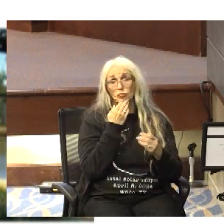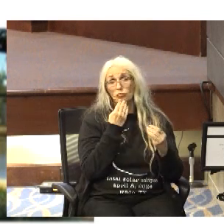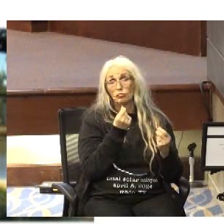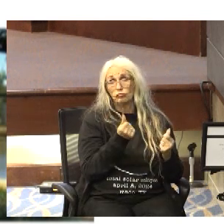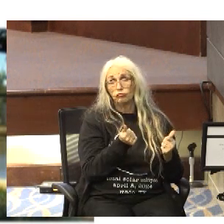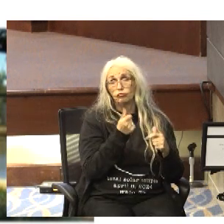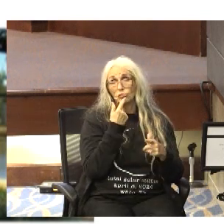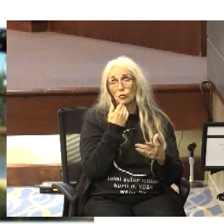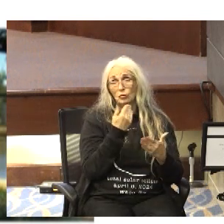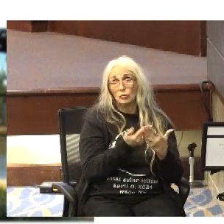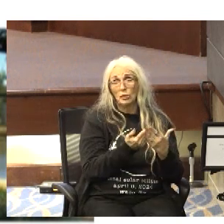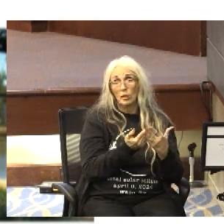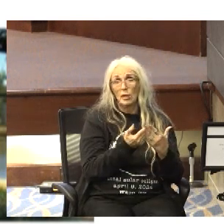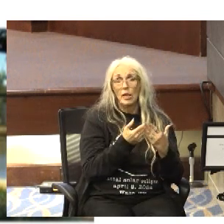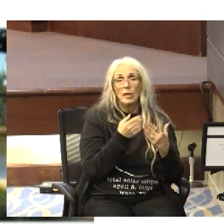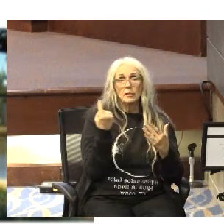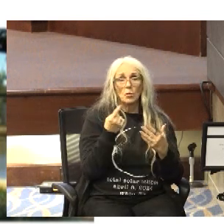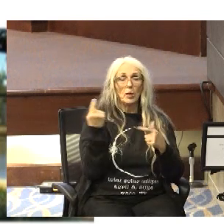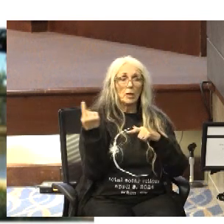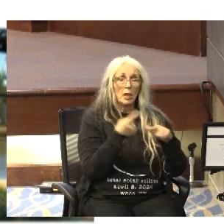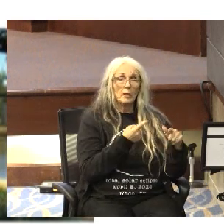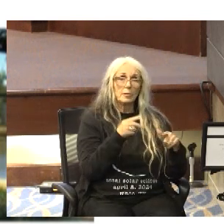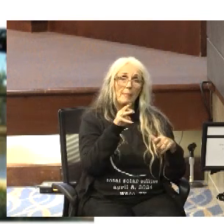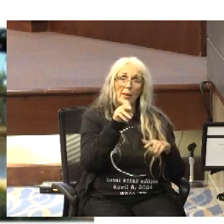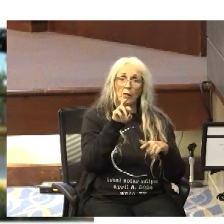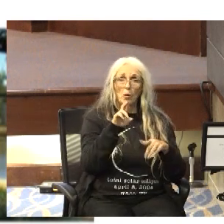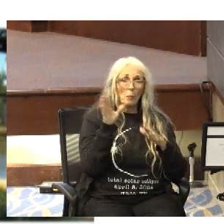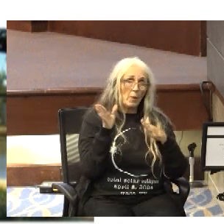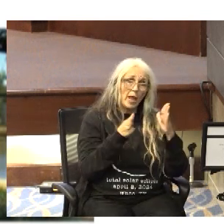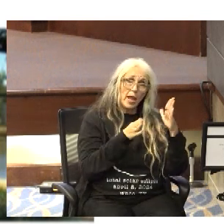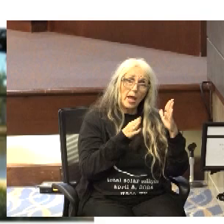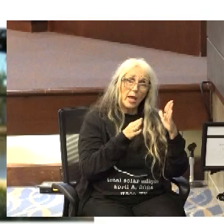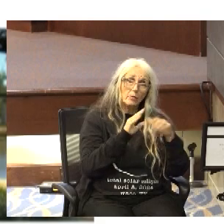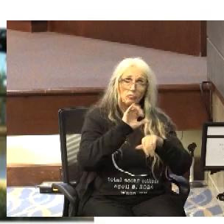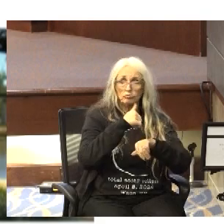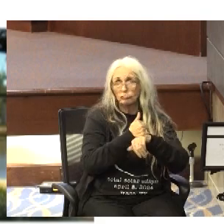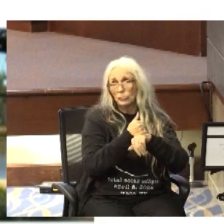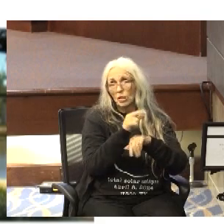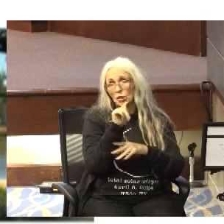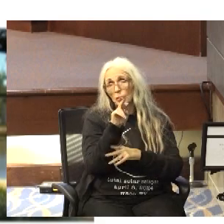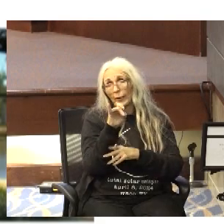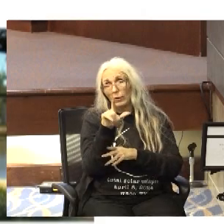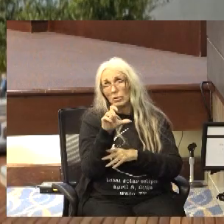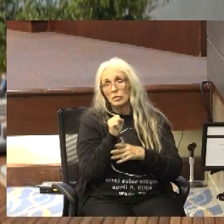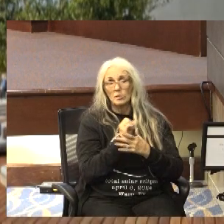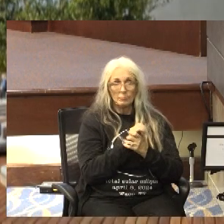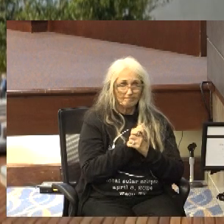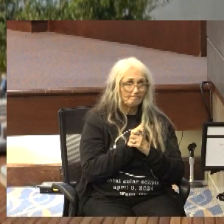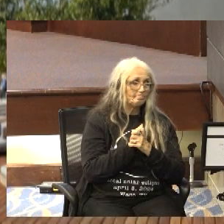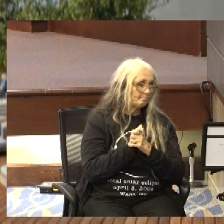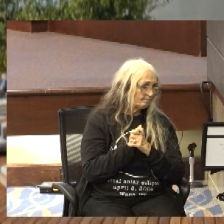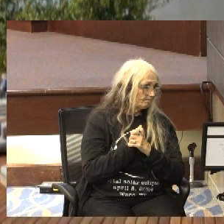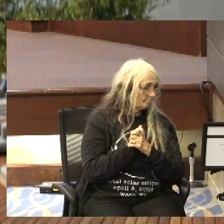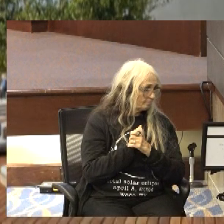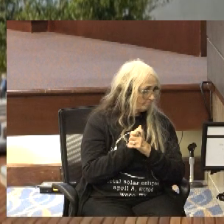master plan for all of our trails. We've had many discussions with city staff on these amenities.